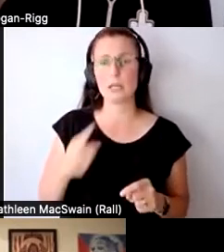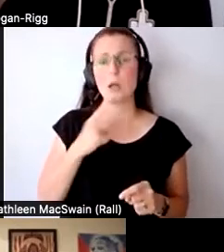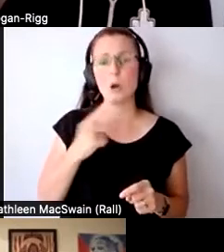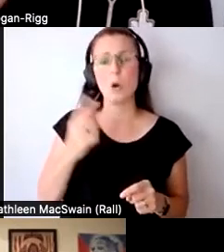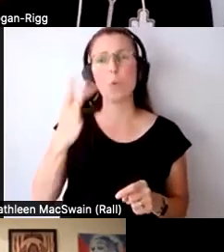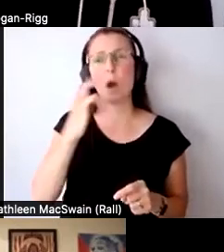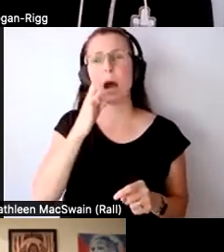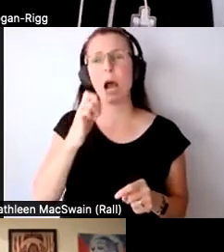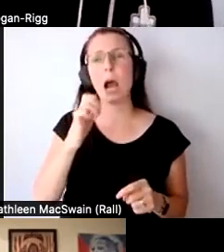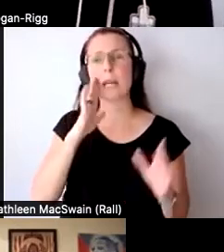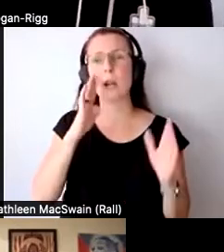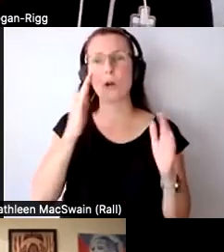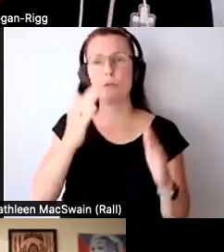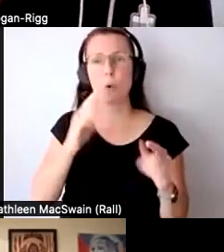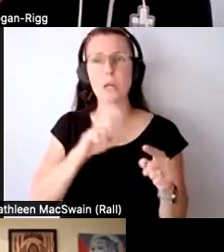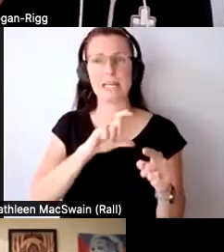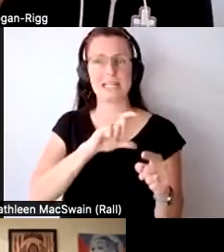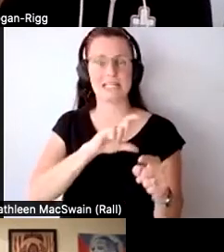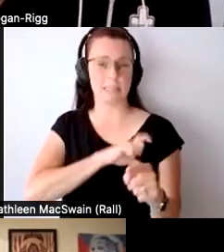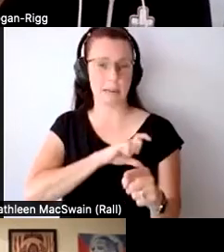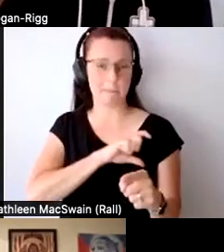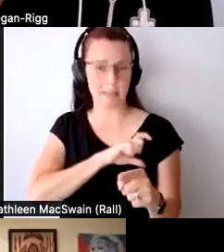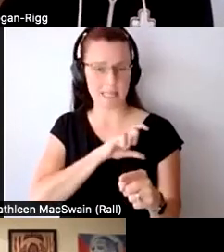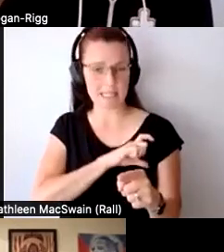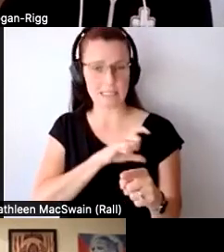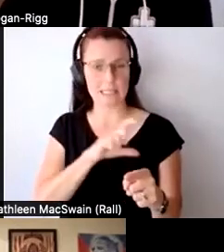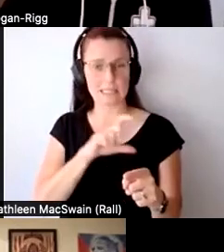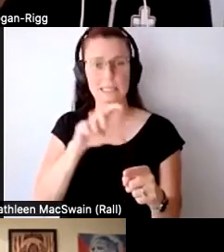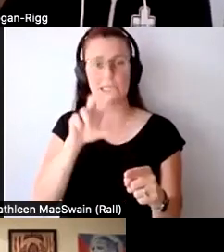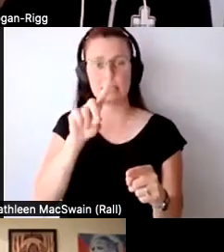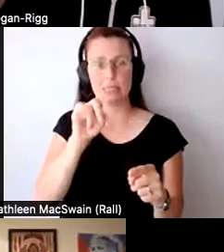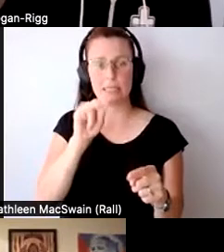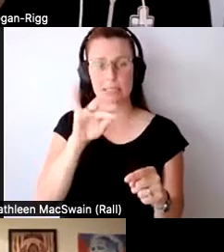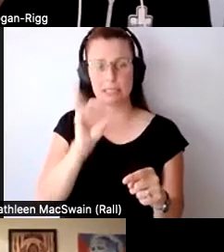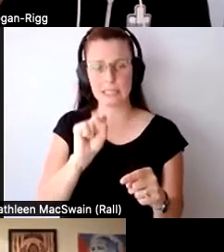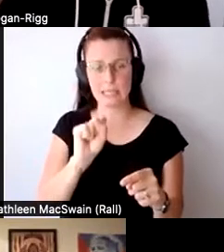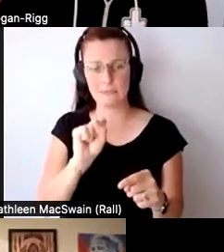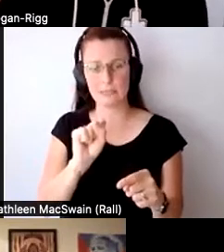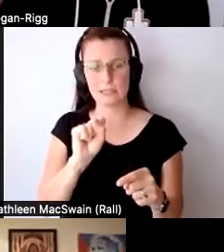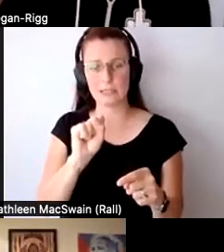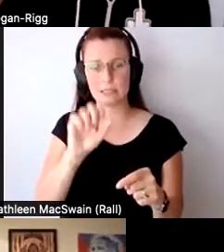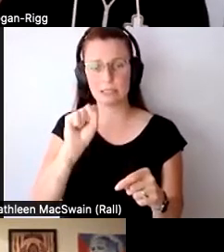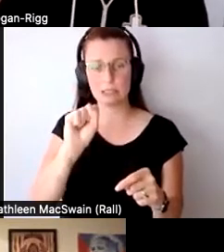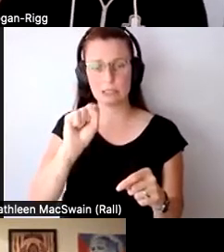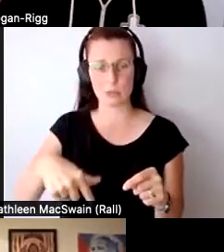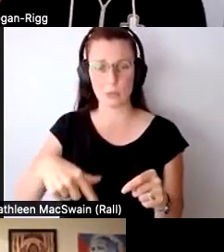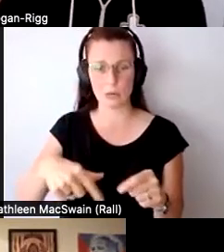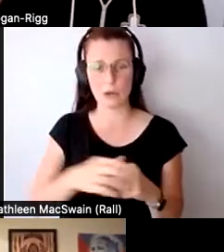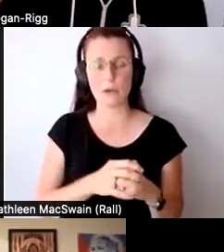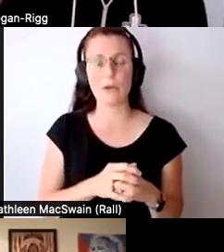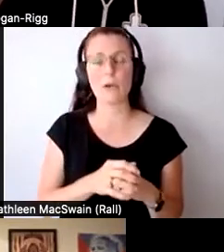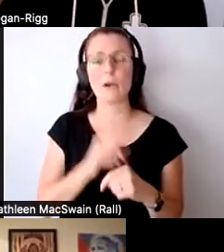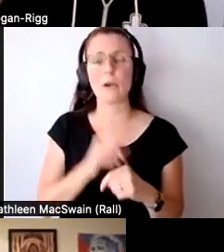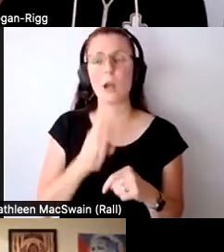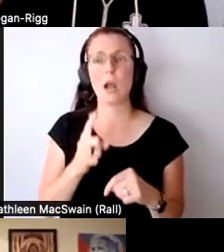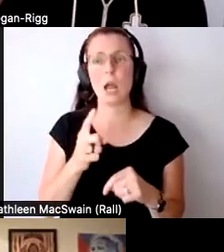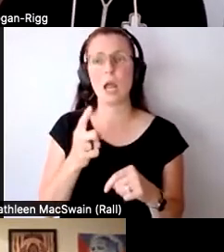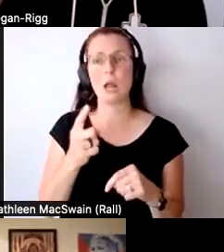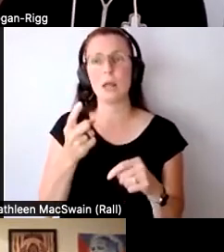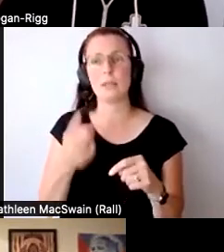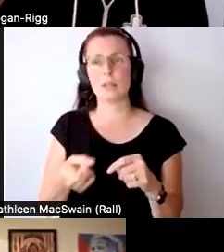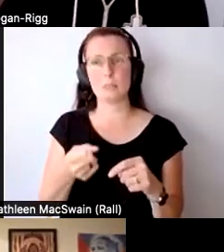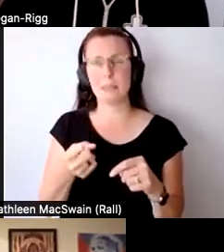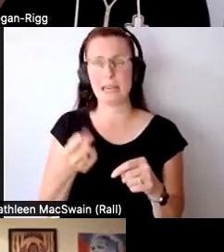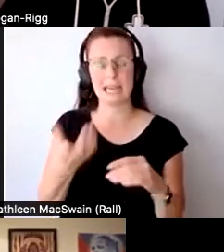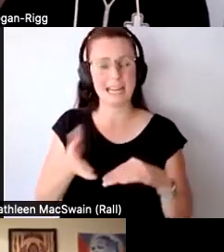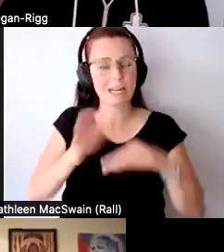can be done if there's an increase in crime in the SES area? Sam, could you tell us a bit about your